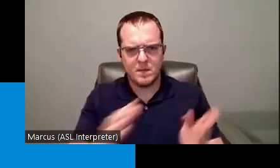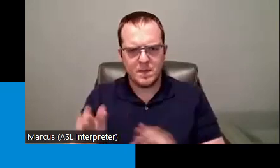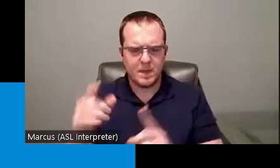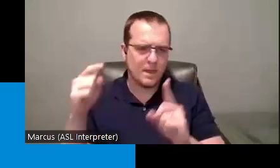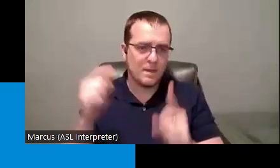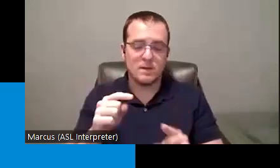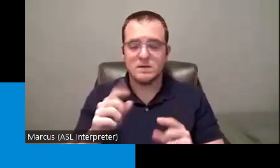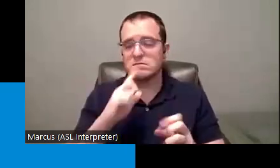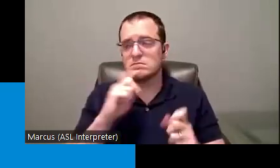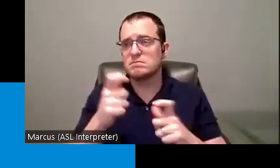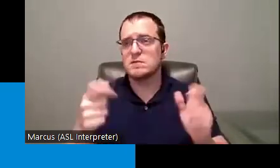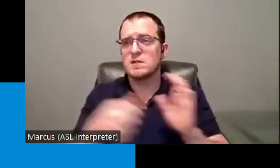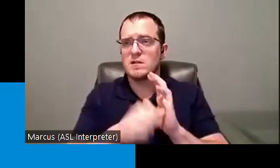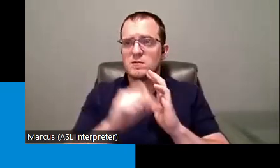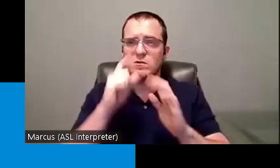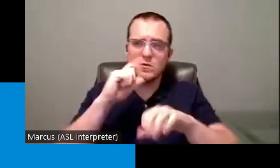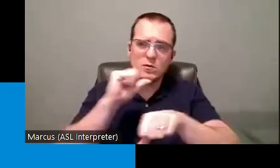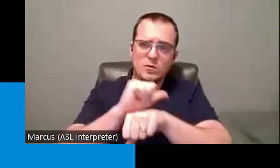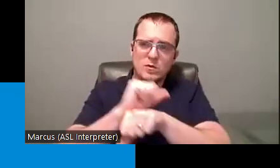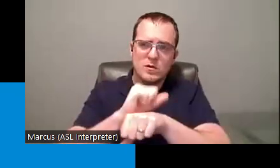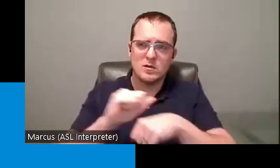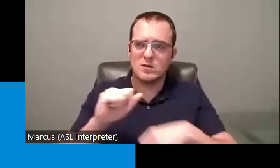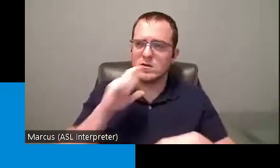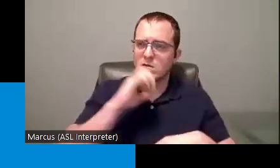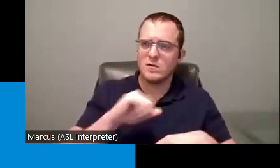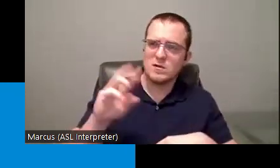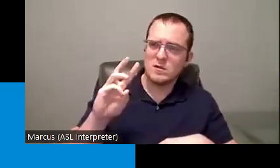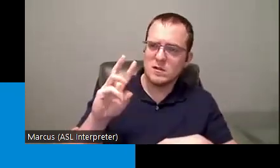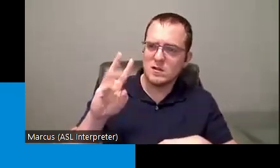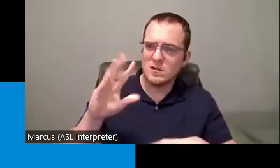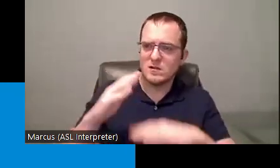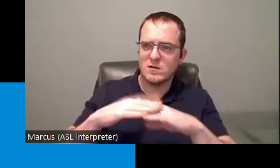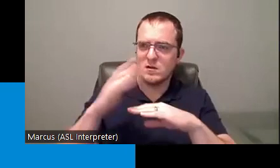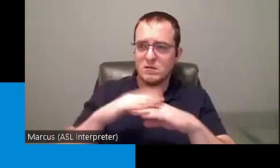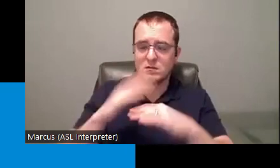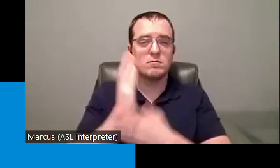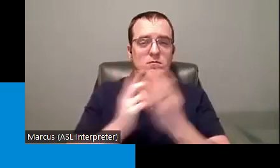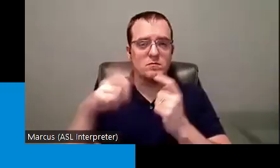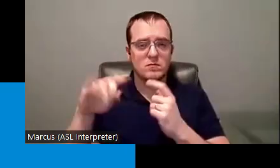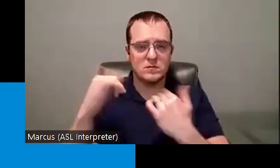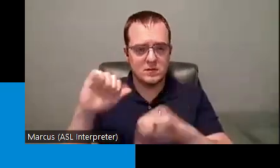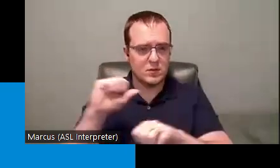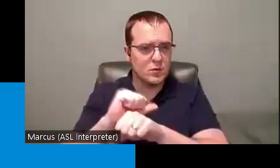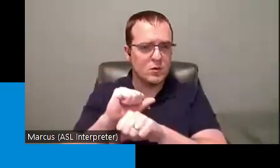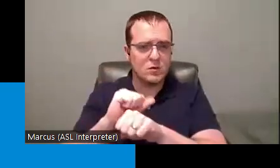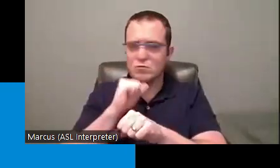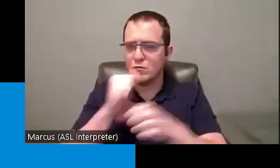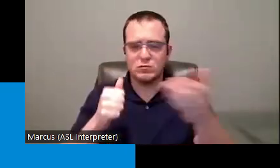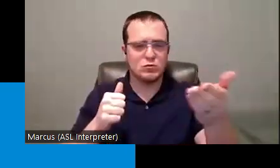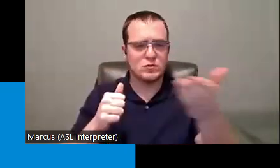big emphasis on jobs. We're 65 and older. Some of us can still work, but that wasn't presented to